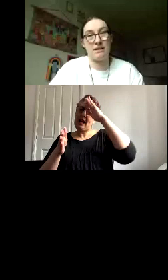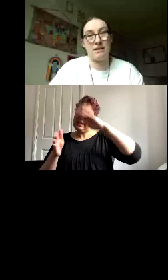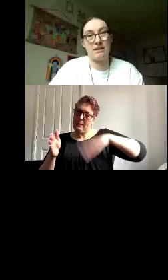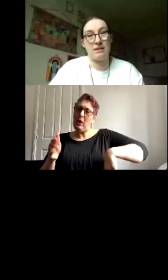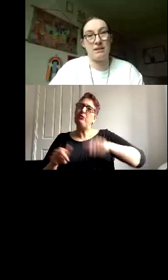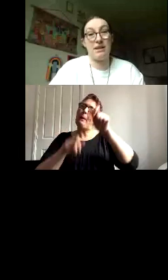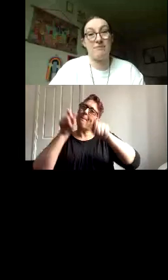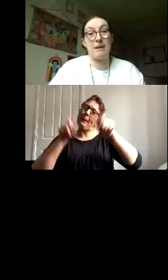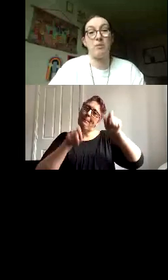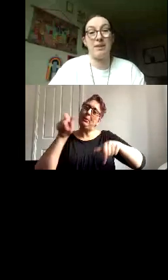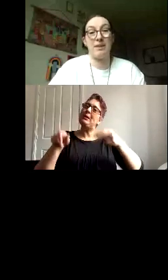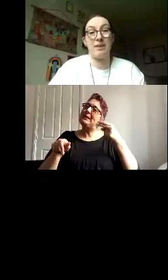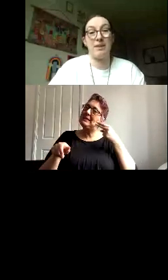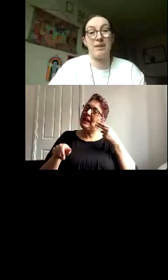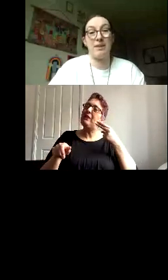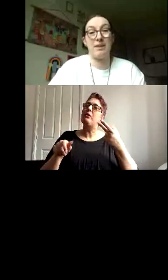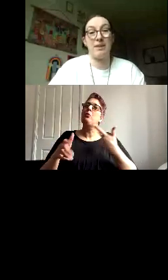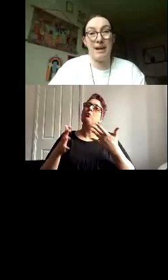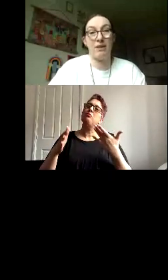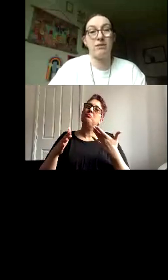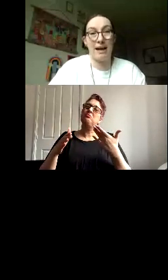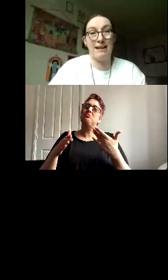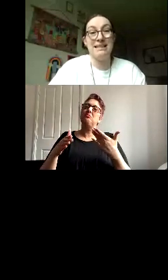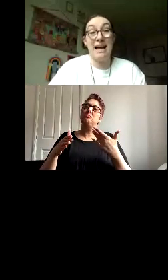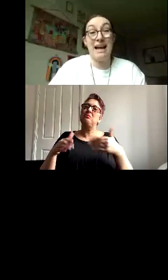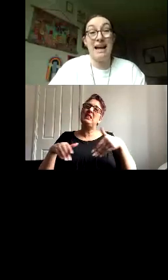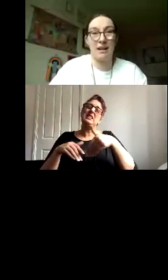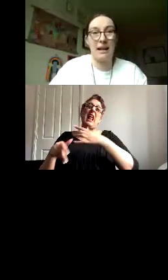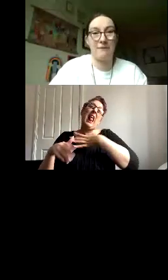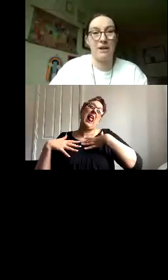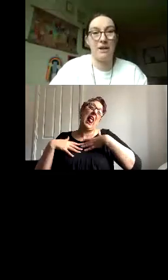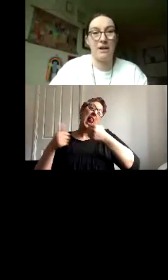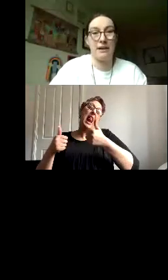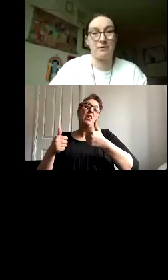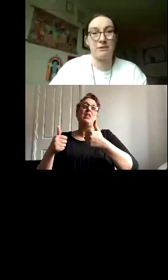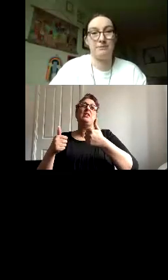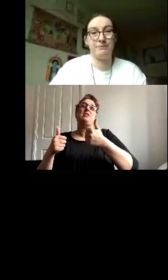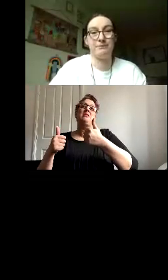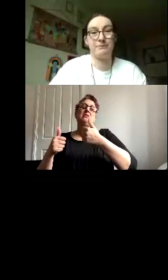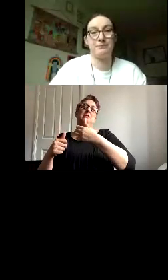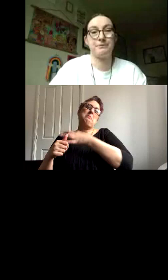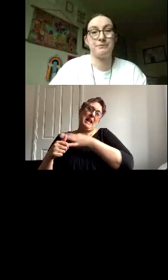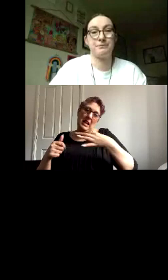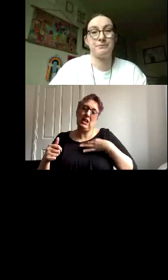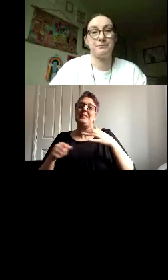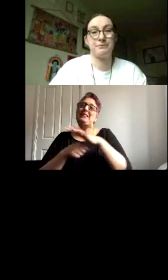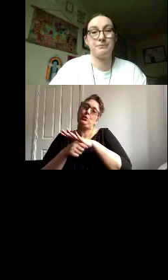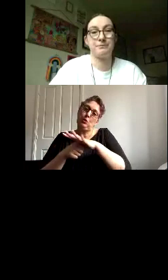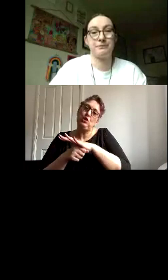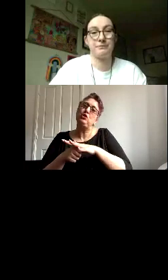of deaf people within healthcare. These videos intentionally have no sound.